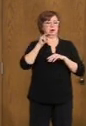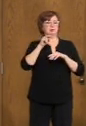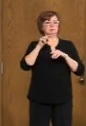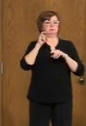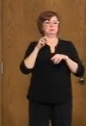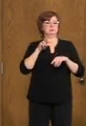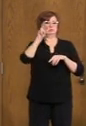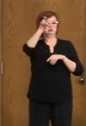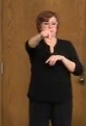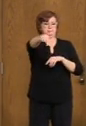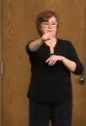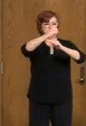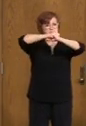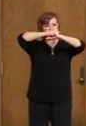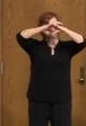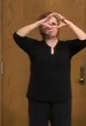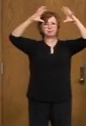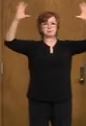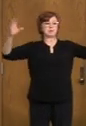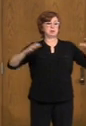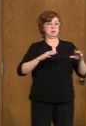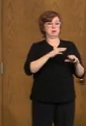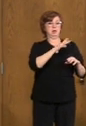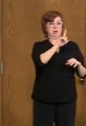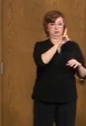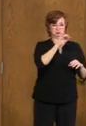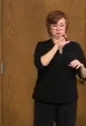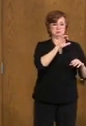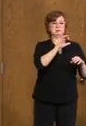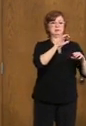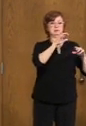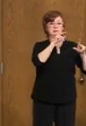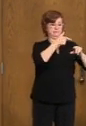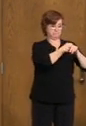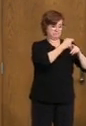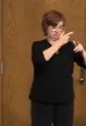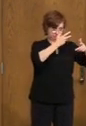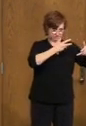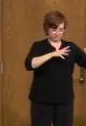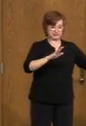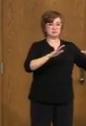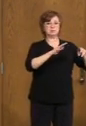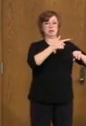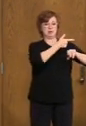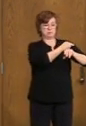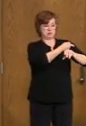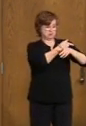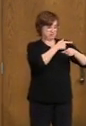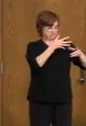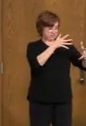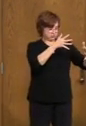and effectively 100% of the people in and out of that building have been immunized and that immunization has taken